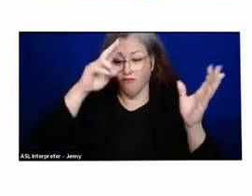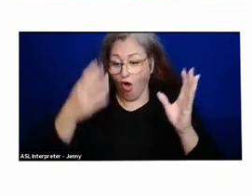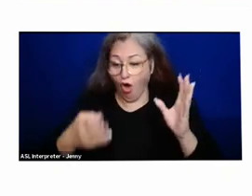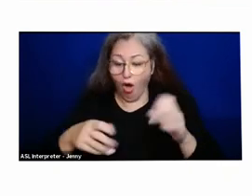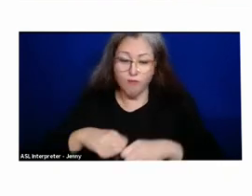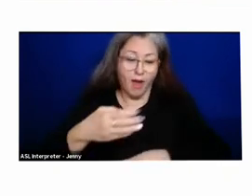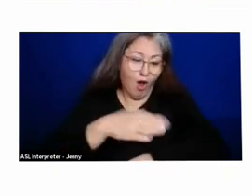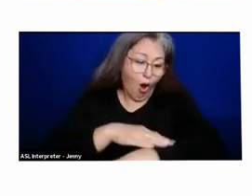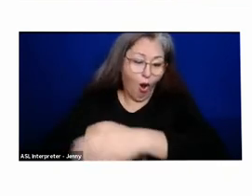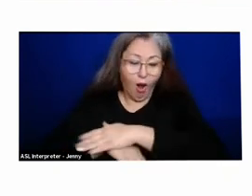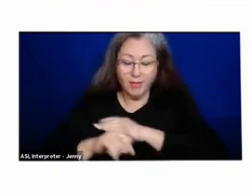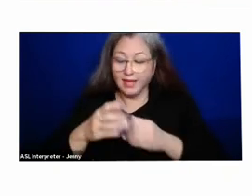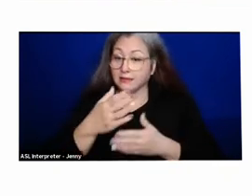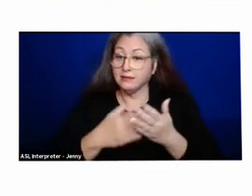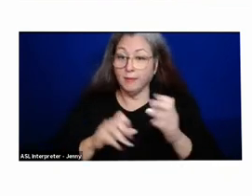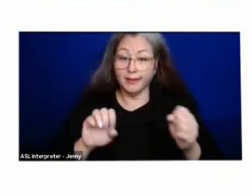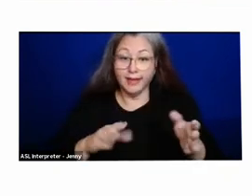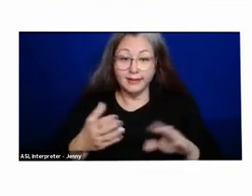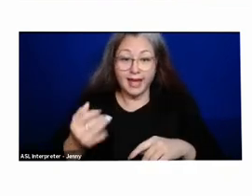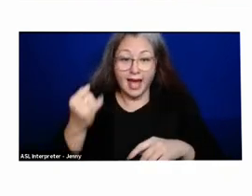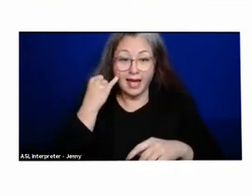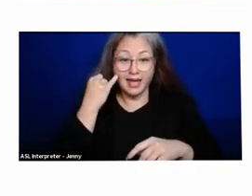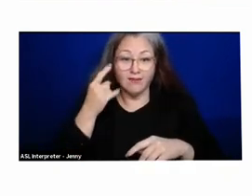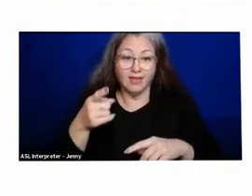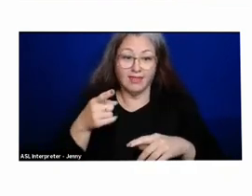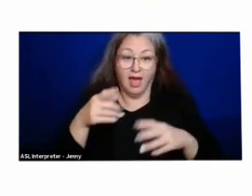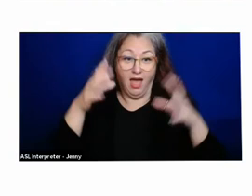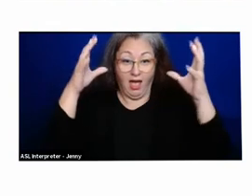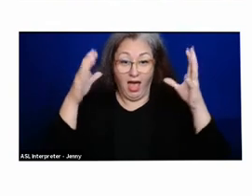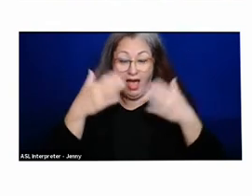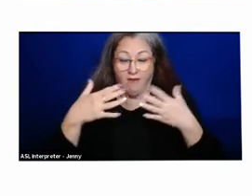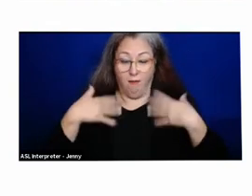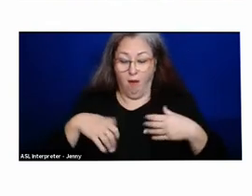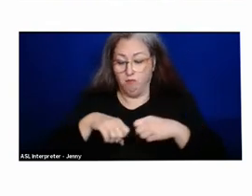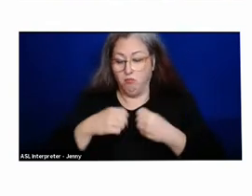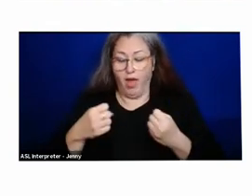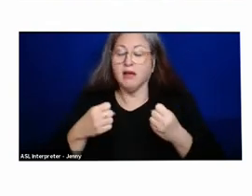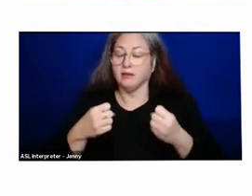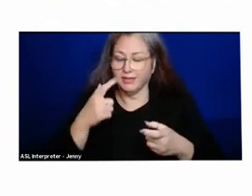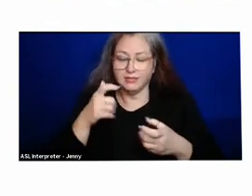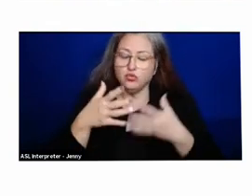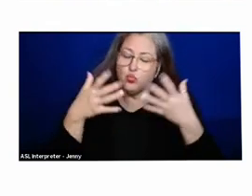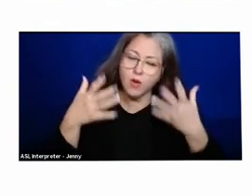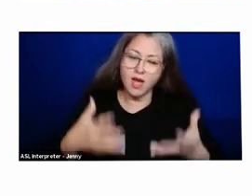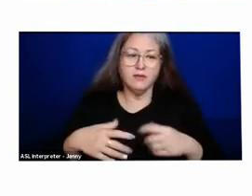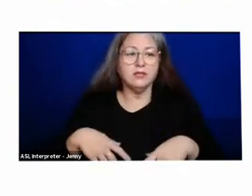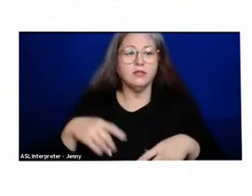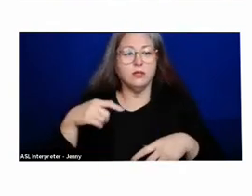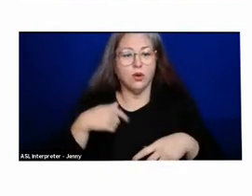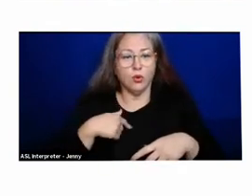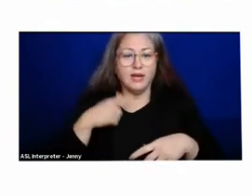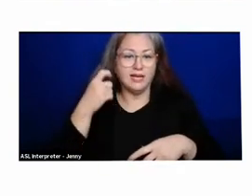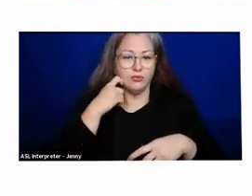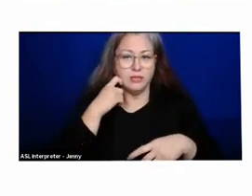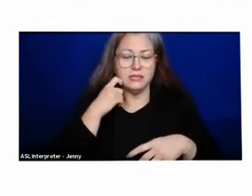limbs. Some die when their necks break under the weight of the bales. We work with Taiye through a variety of initiatives, and we recently